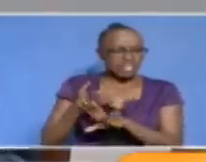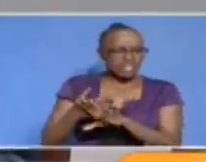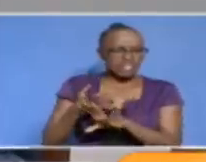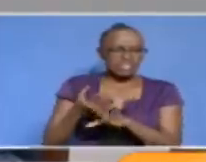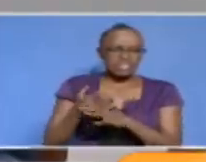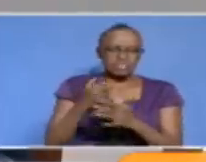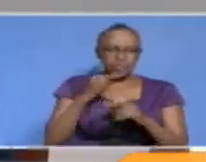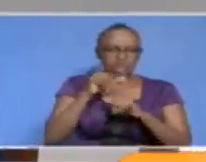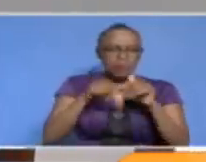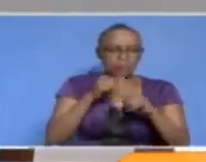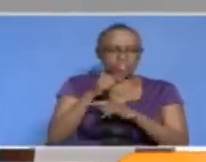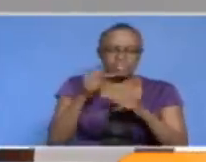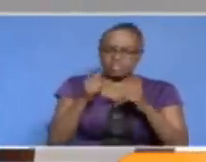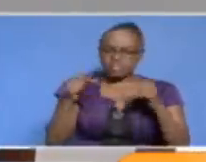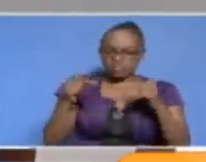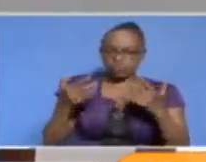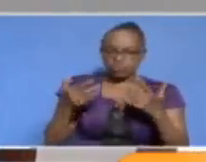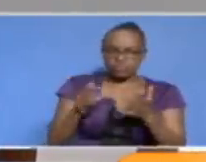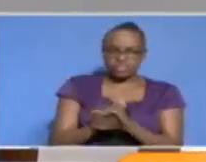Let him talk about that controversy.